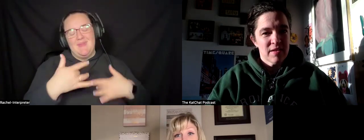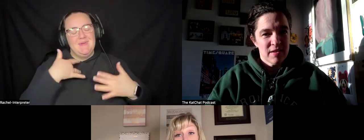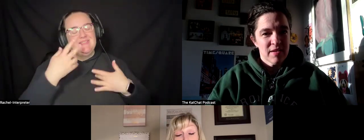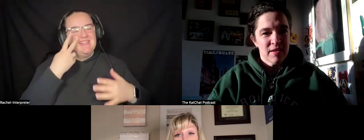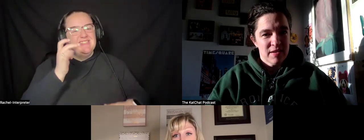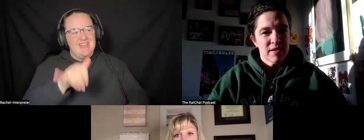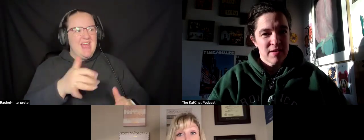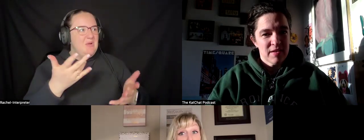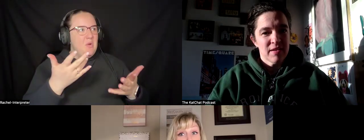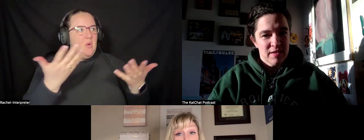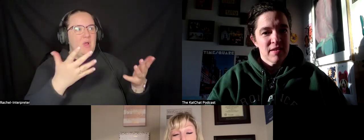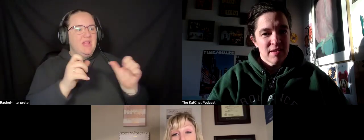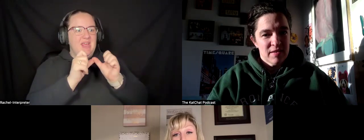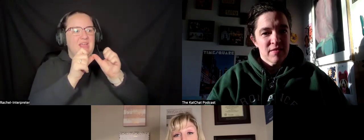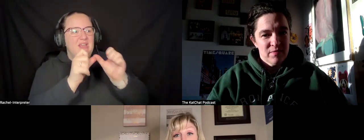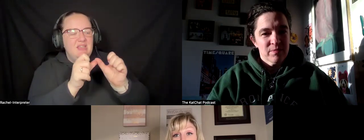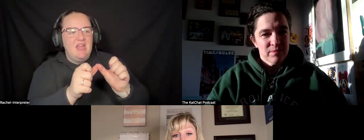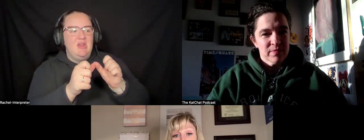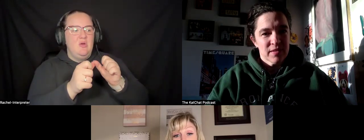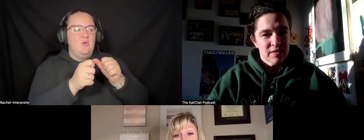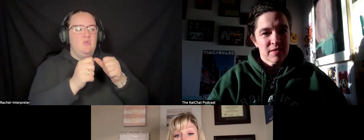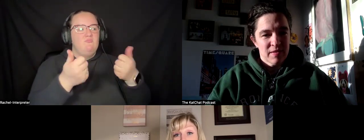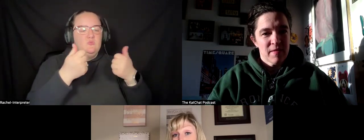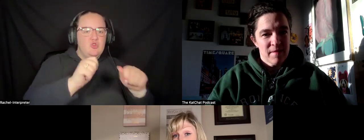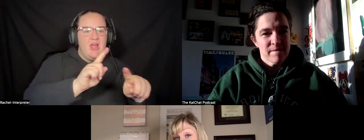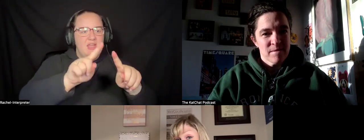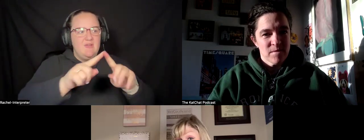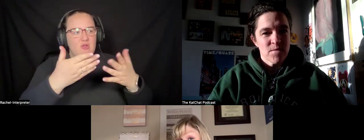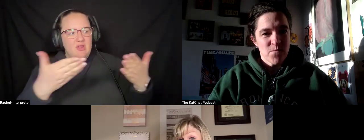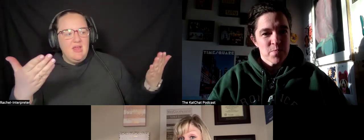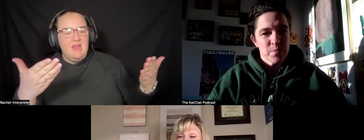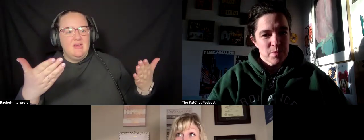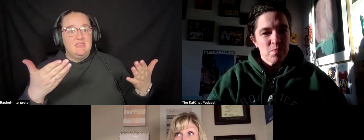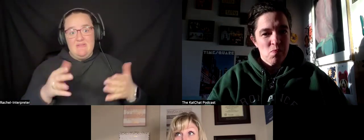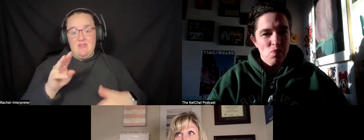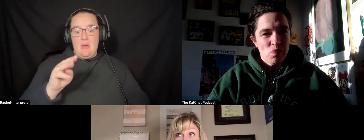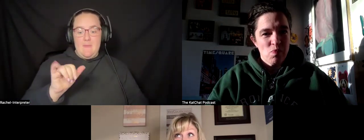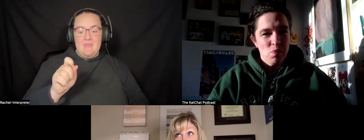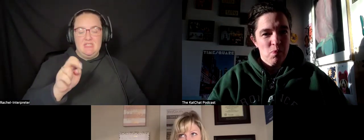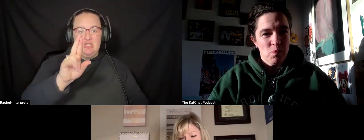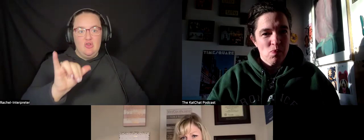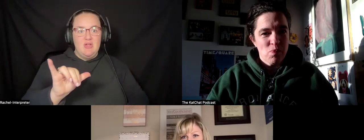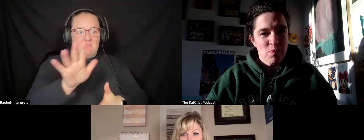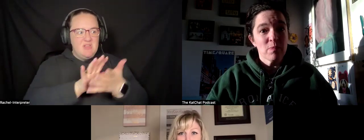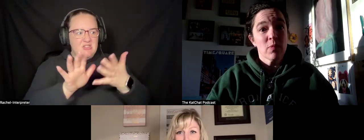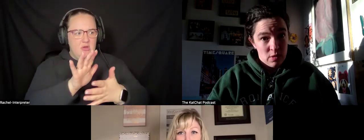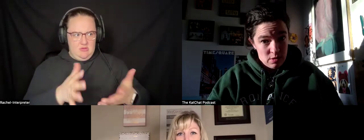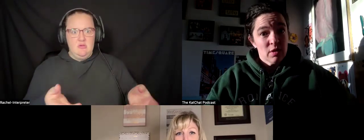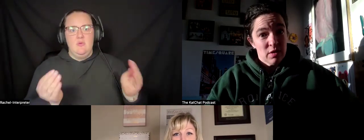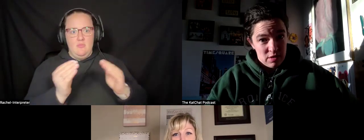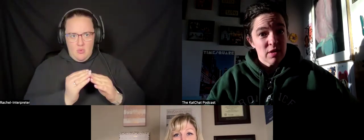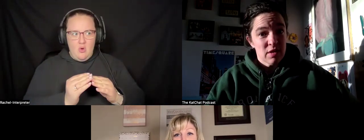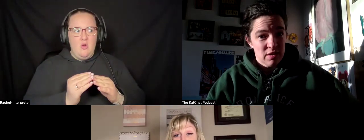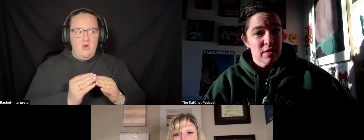what they continue to push the boundaries on and test the limits on. Even the mysteries are getting a little more mysterious and